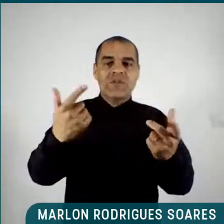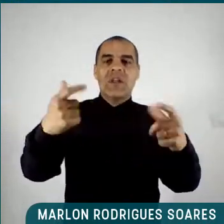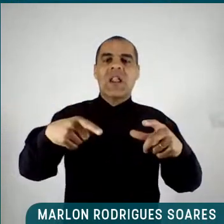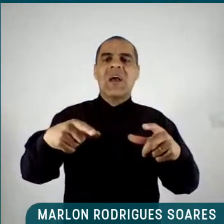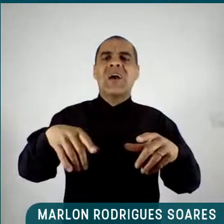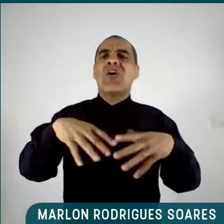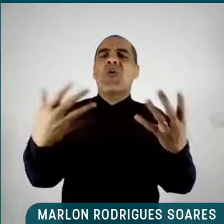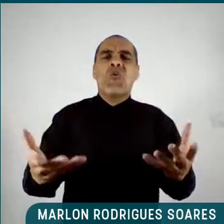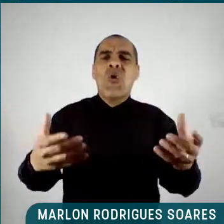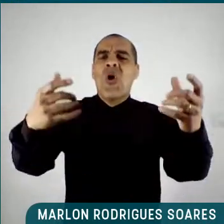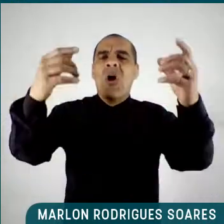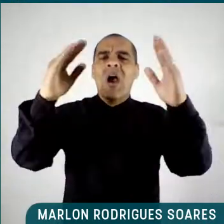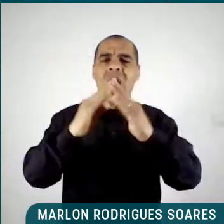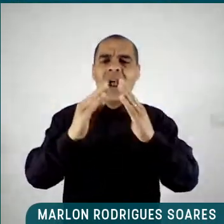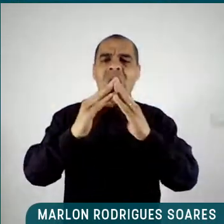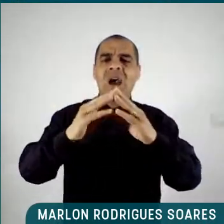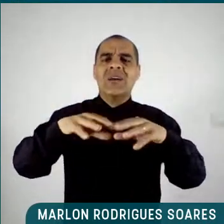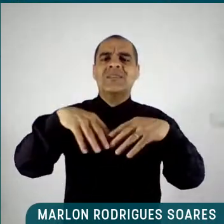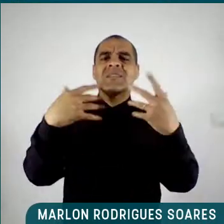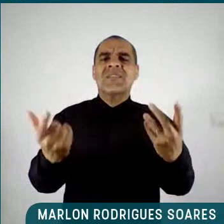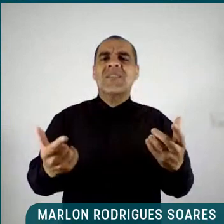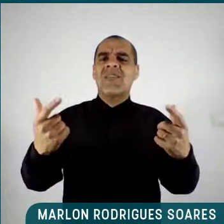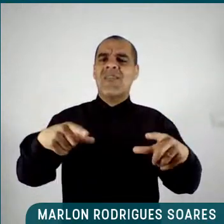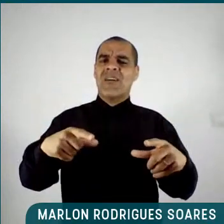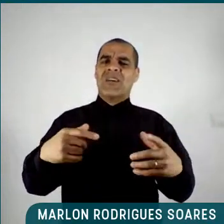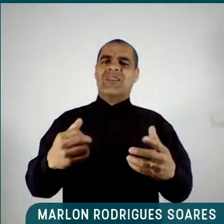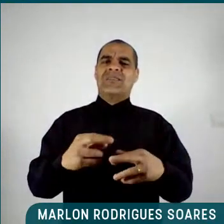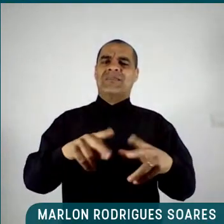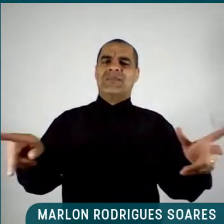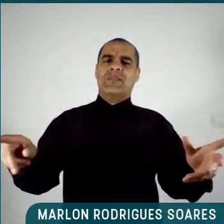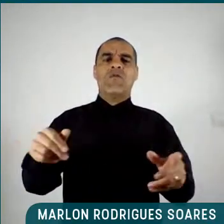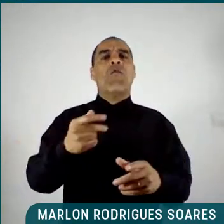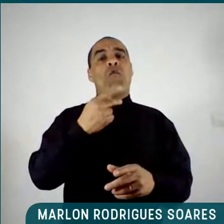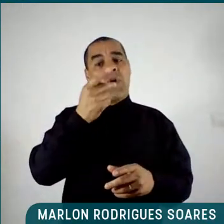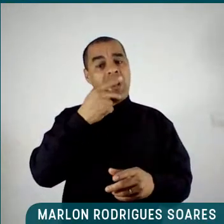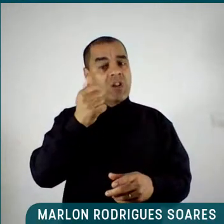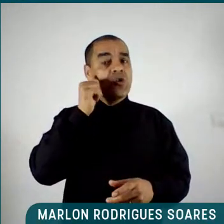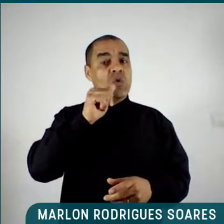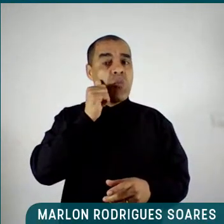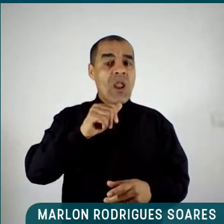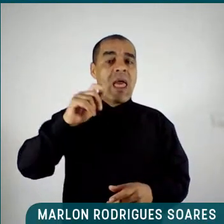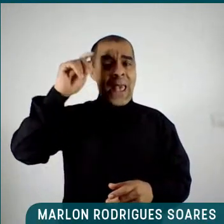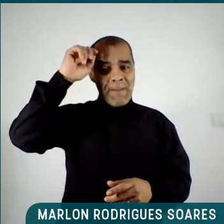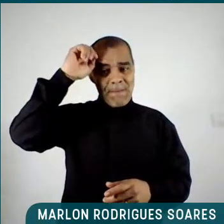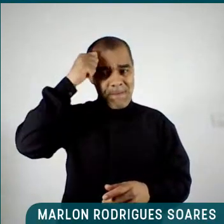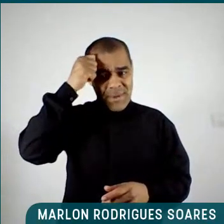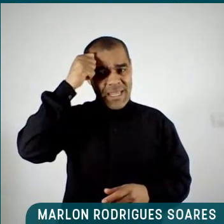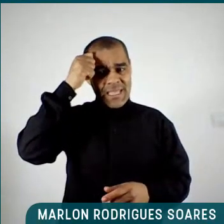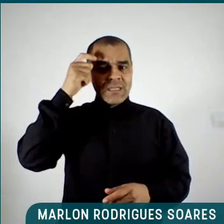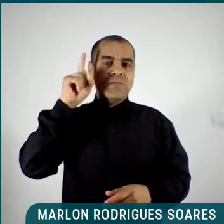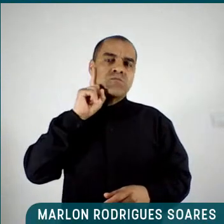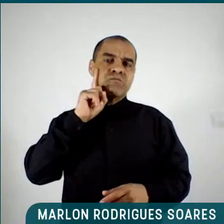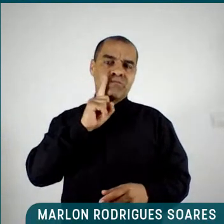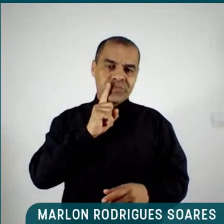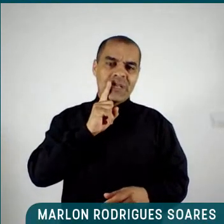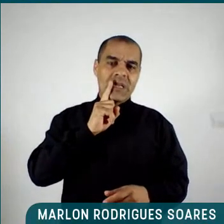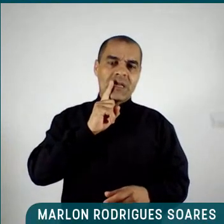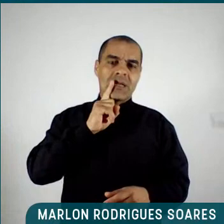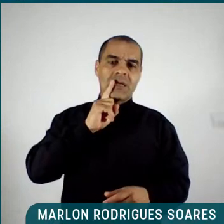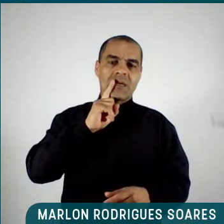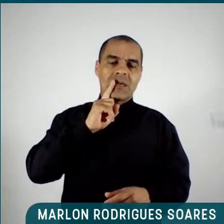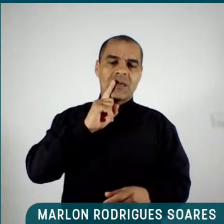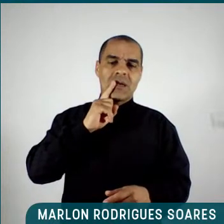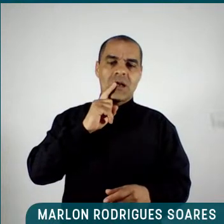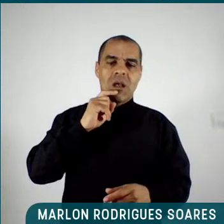nós estamos And falando when we talk about das what mulheres type of negras, home, what pardas, type of work, we are periféricas. talking about all women, but Estamos a in dizer Brazil, that